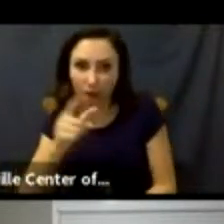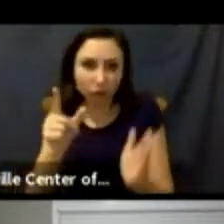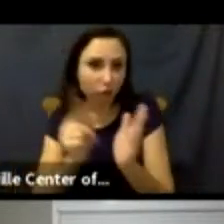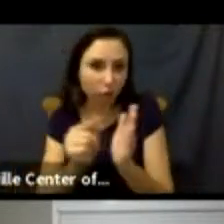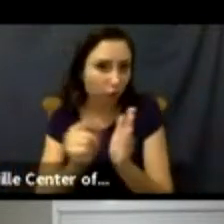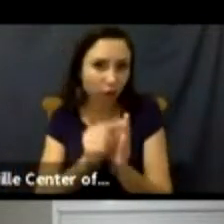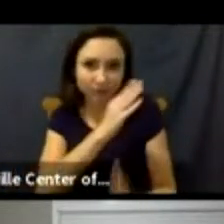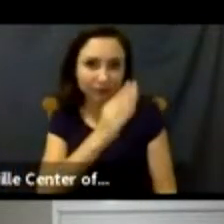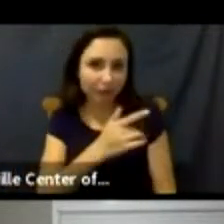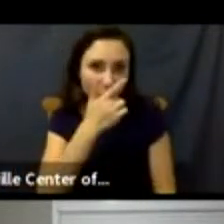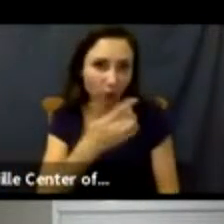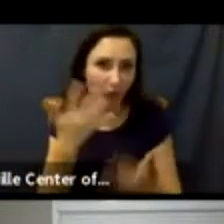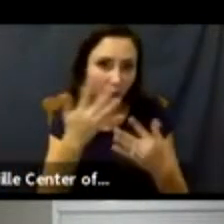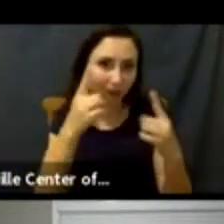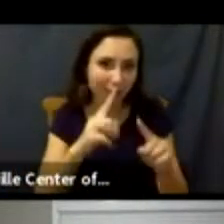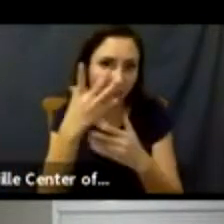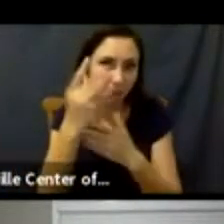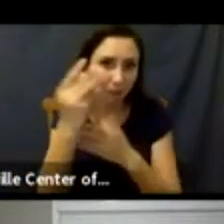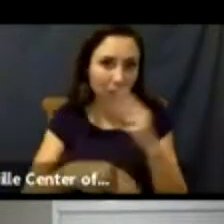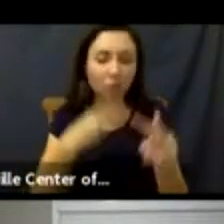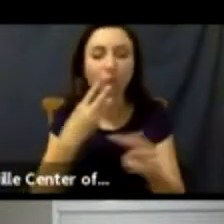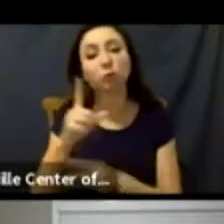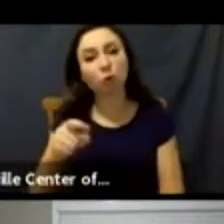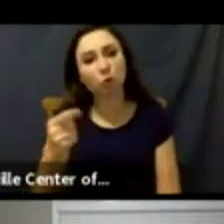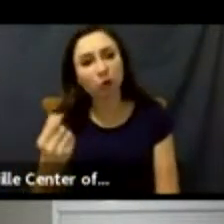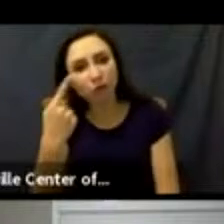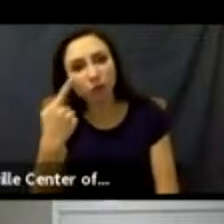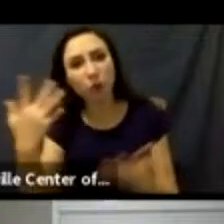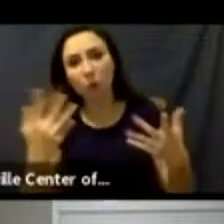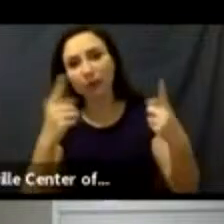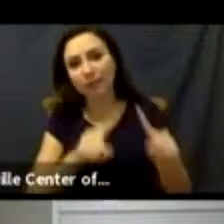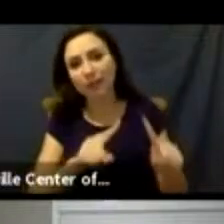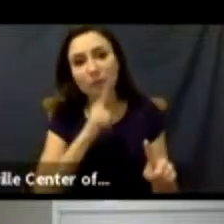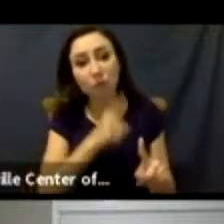that this is a real situation. It's a dangerous situation,